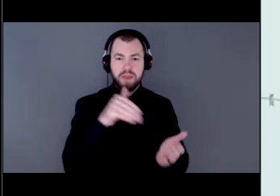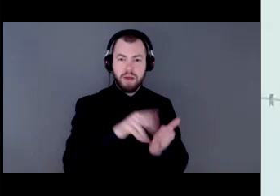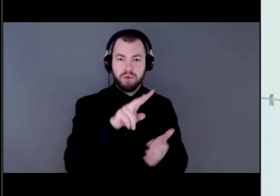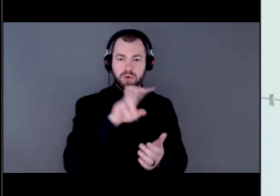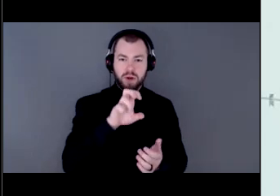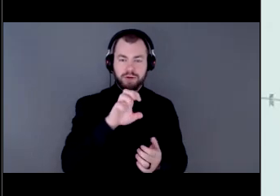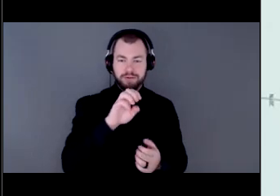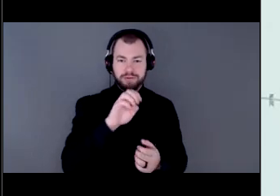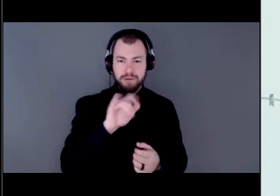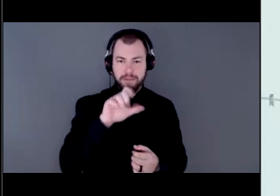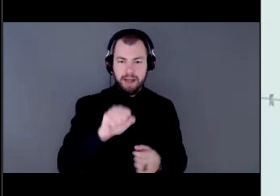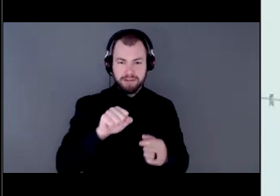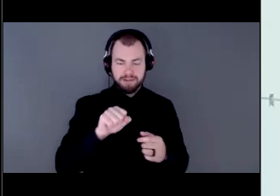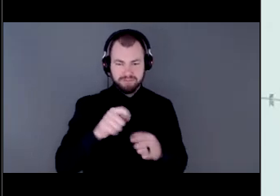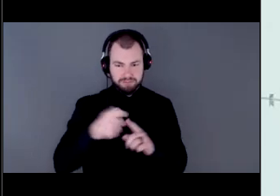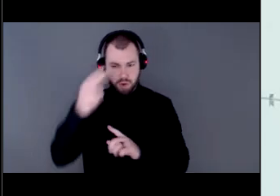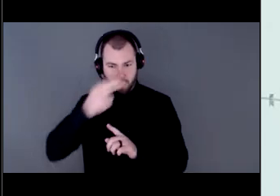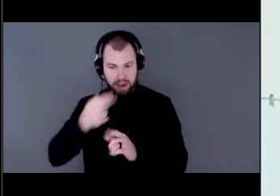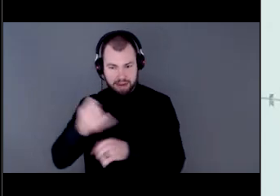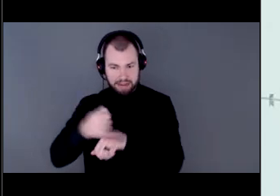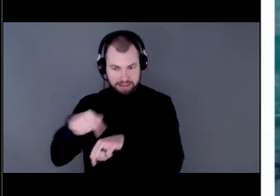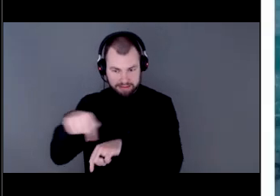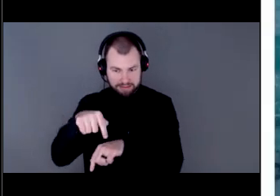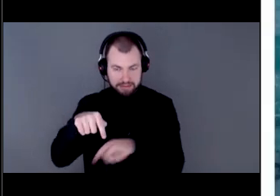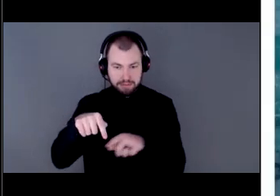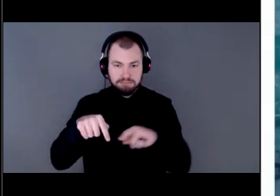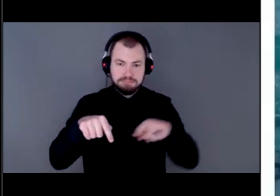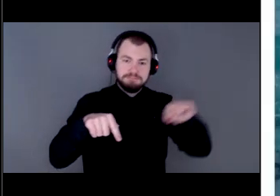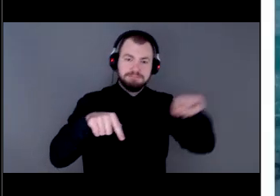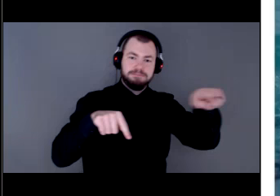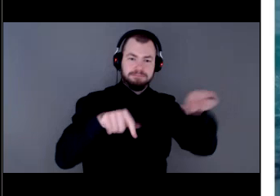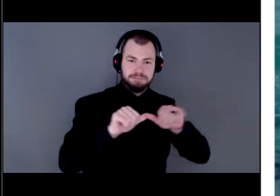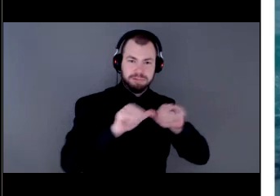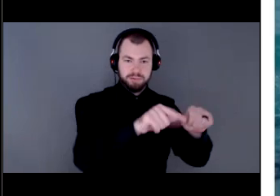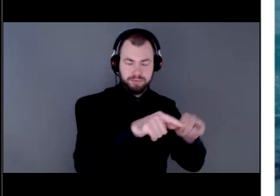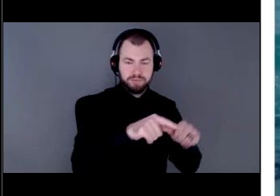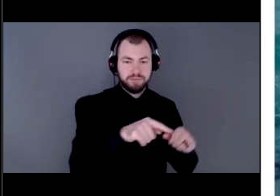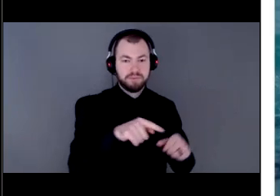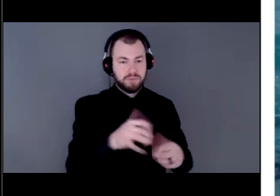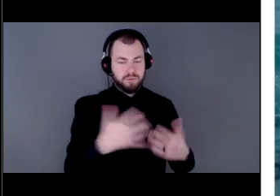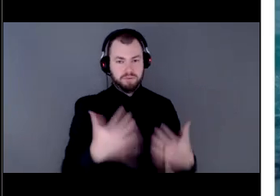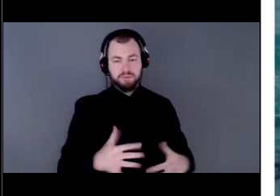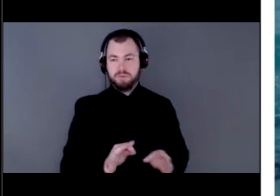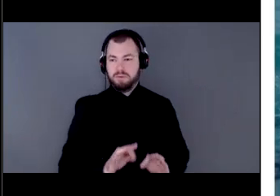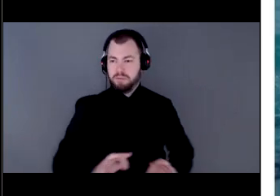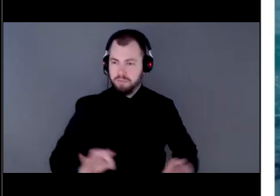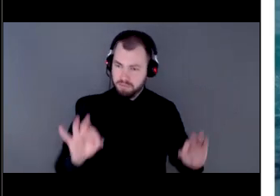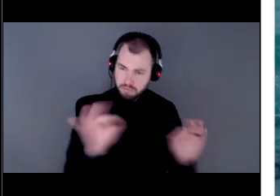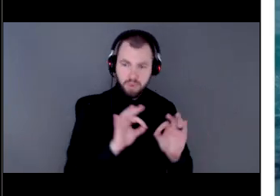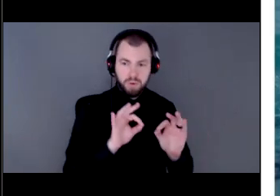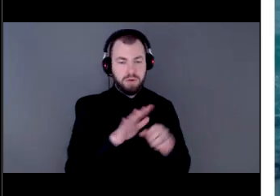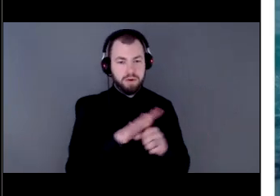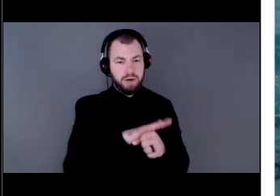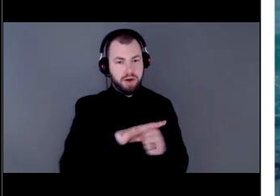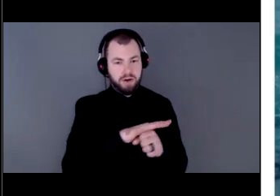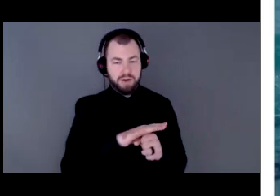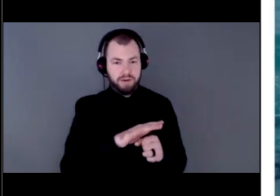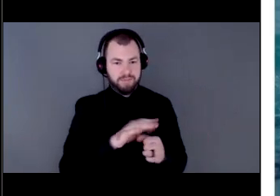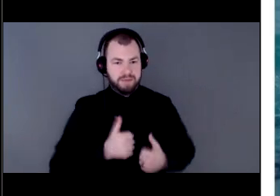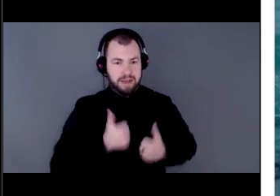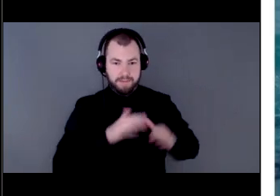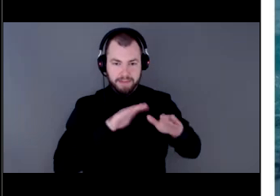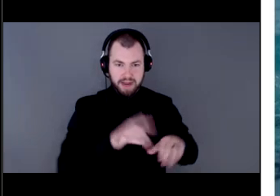Hawaiian Islands. Next. It's an incredibly important area of critical habitat for 7,000